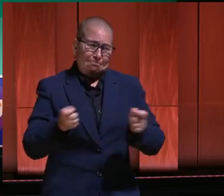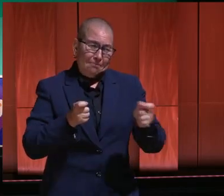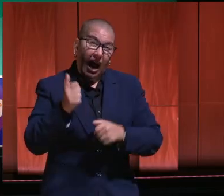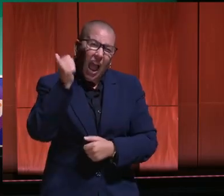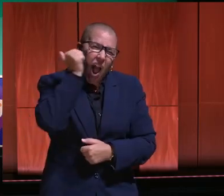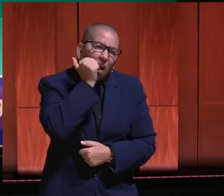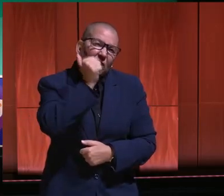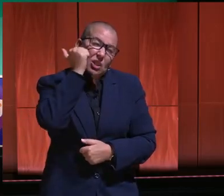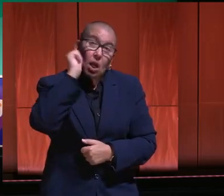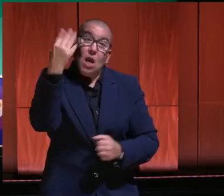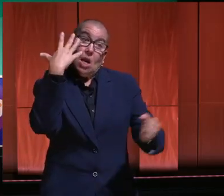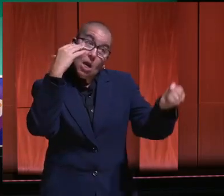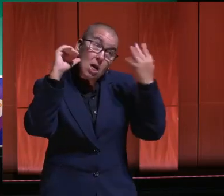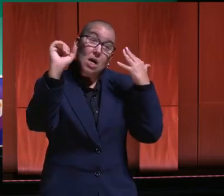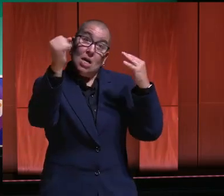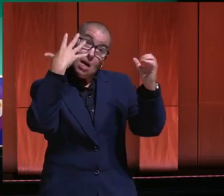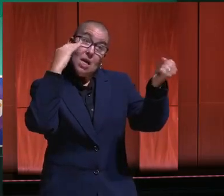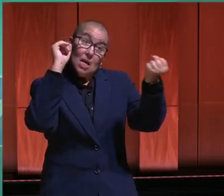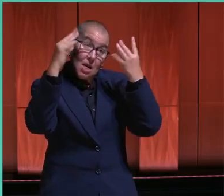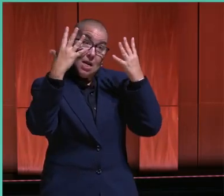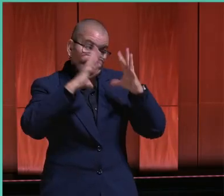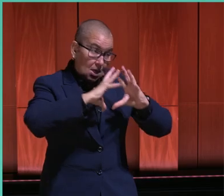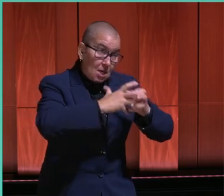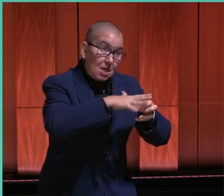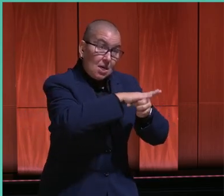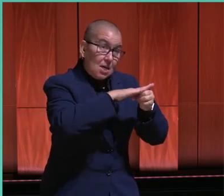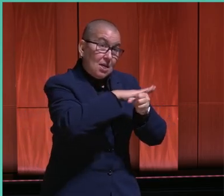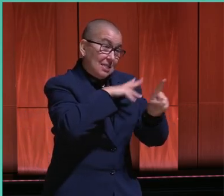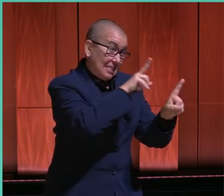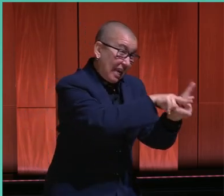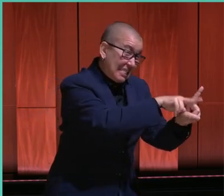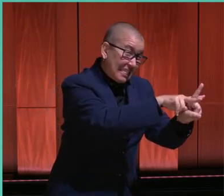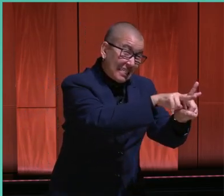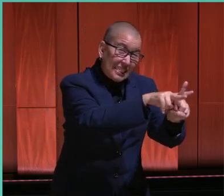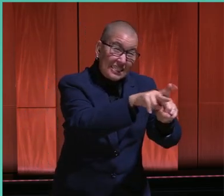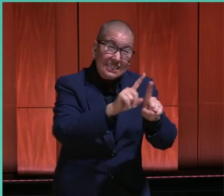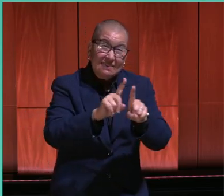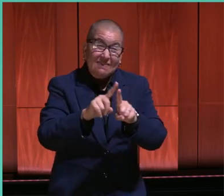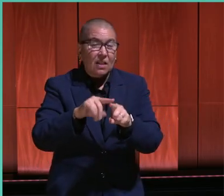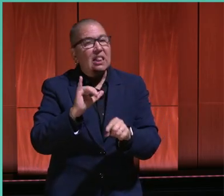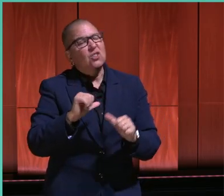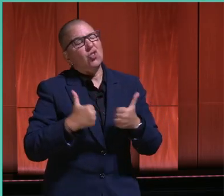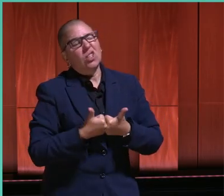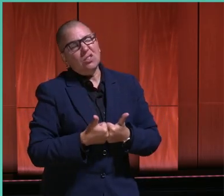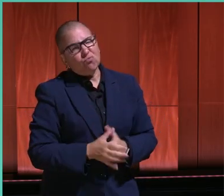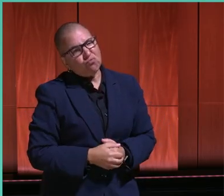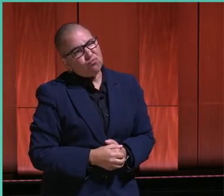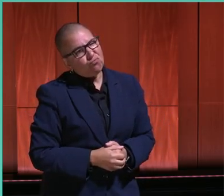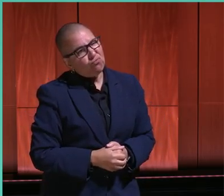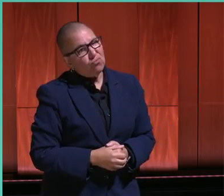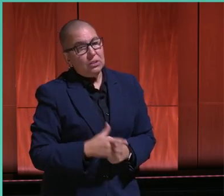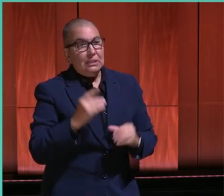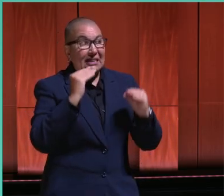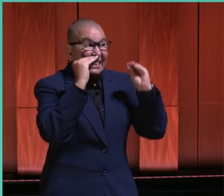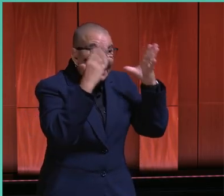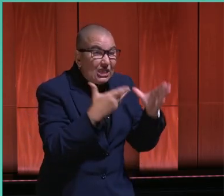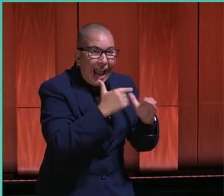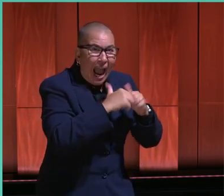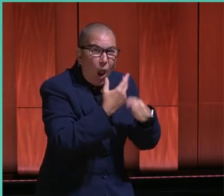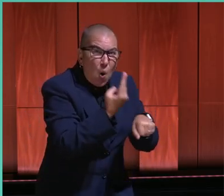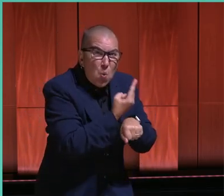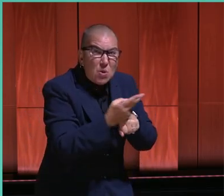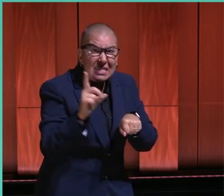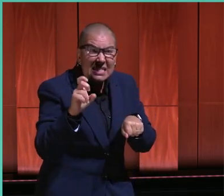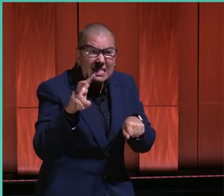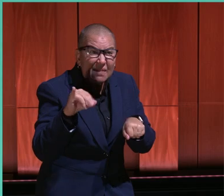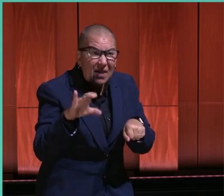that degree of number can always be quite challenging. Training our teachers as well on those new devices. Finding time in their busy schedules,